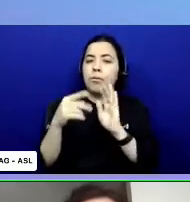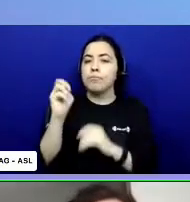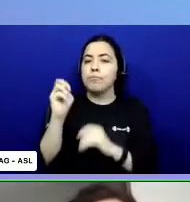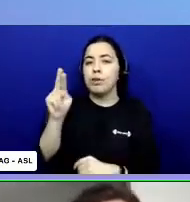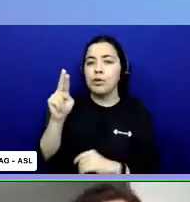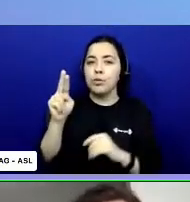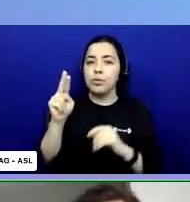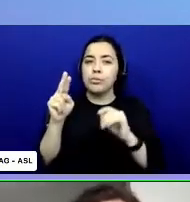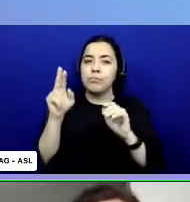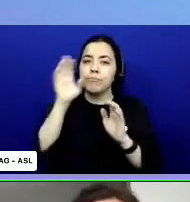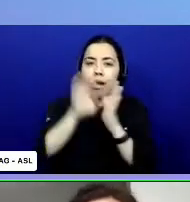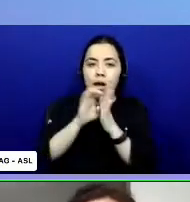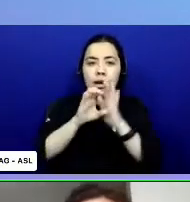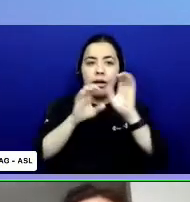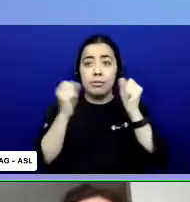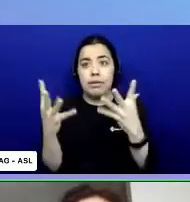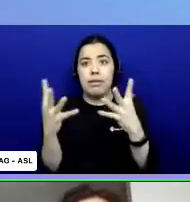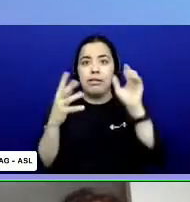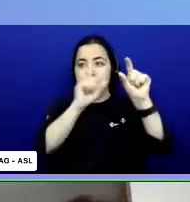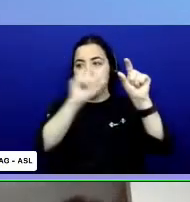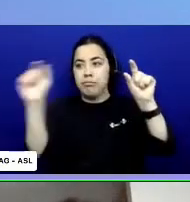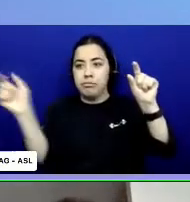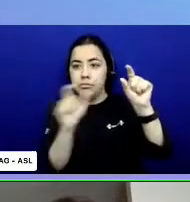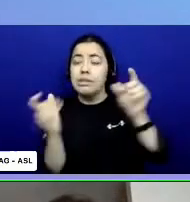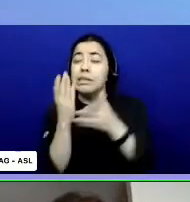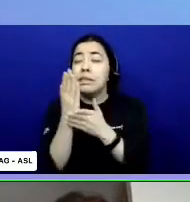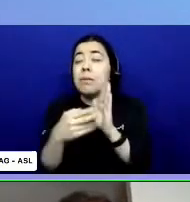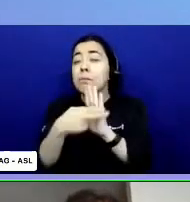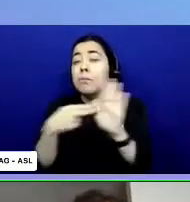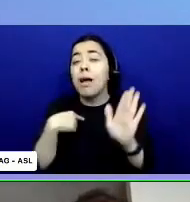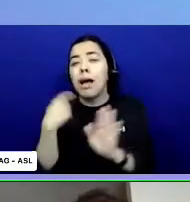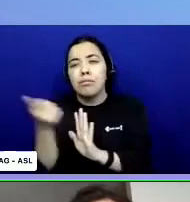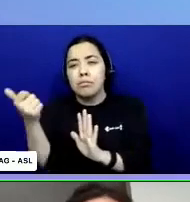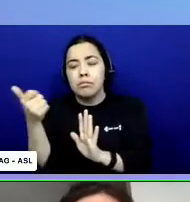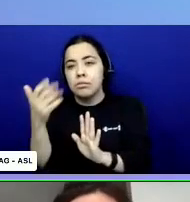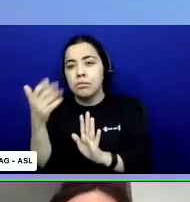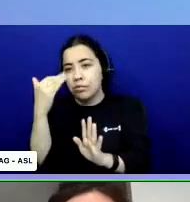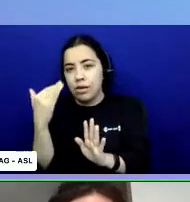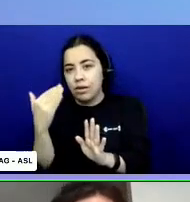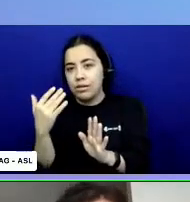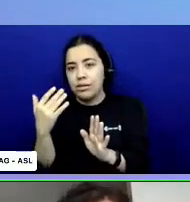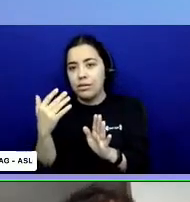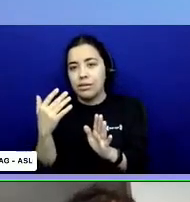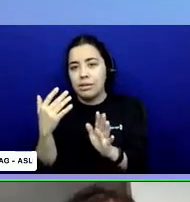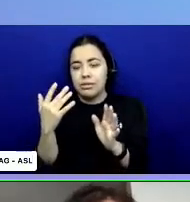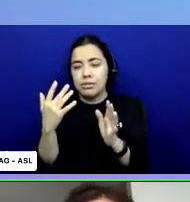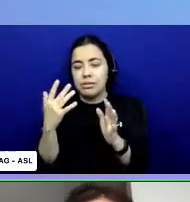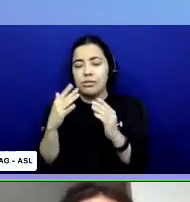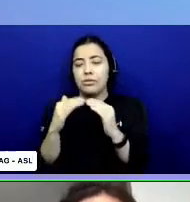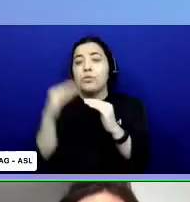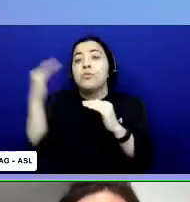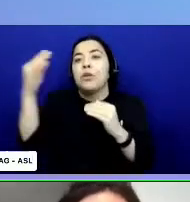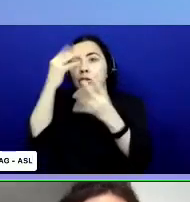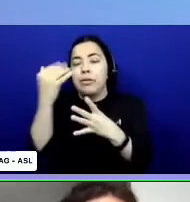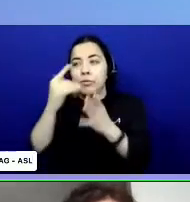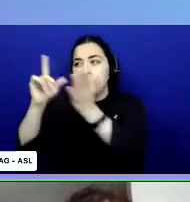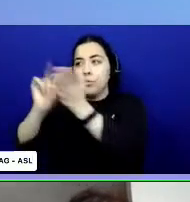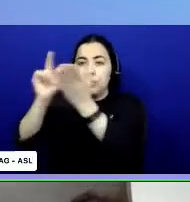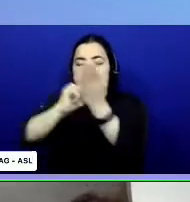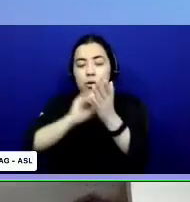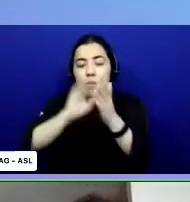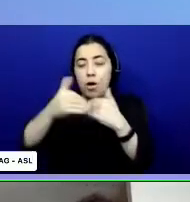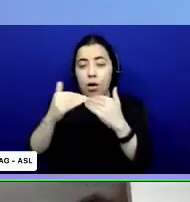I've omitted some of the labels here just because it would be pretty cluttered if we printed all of the labels on the